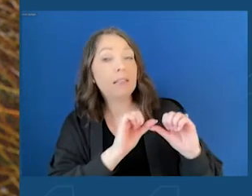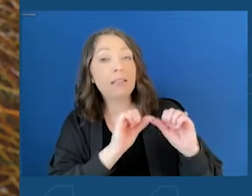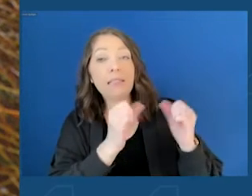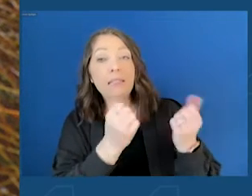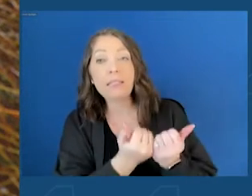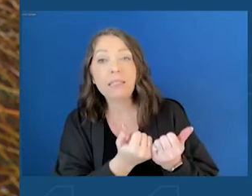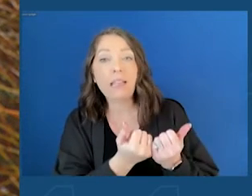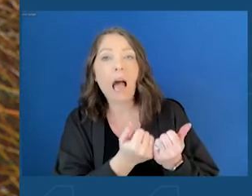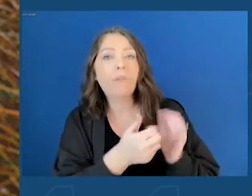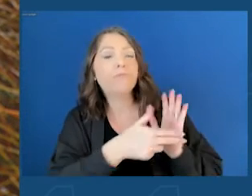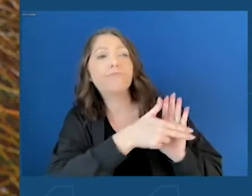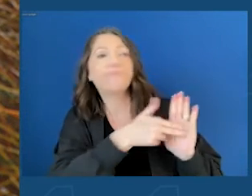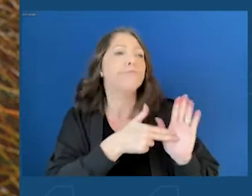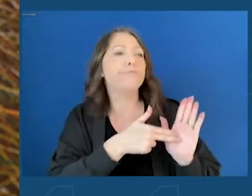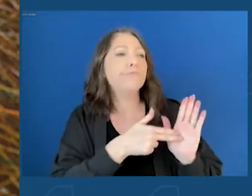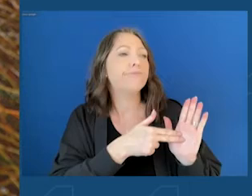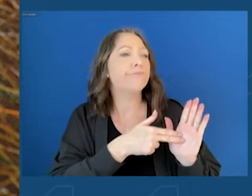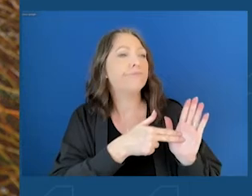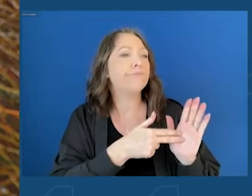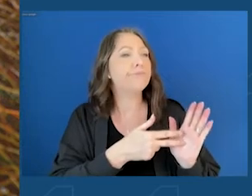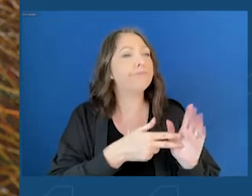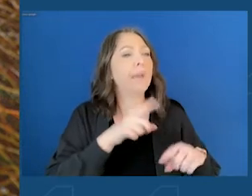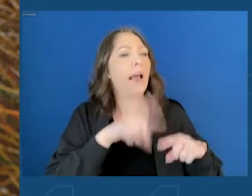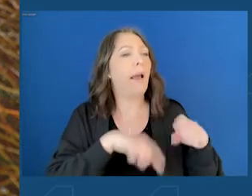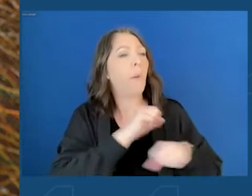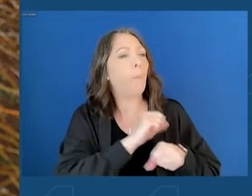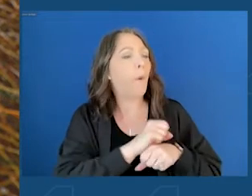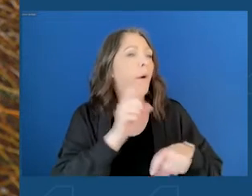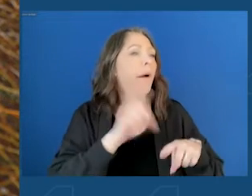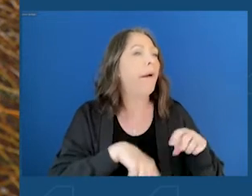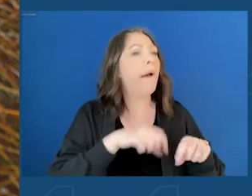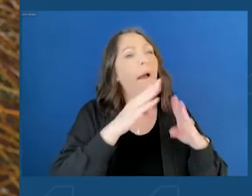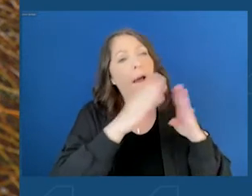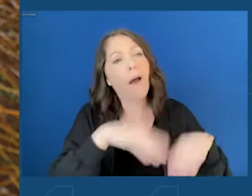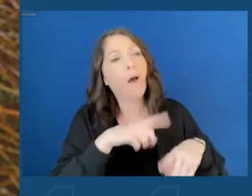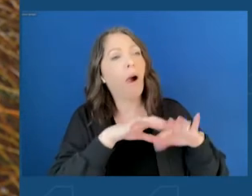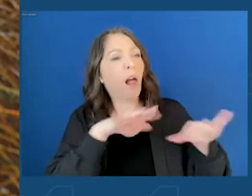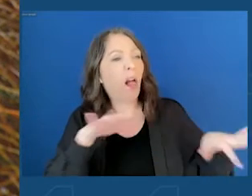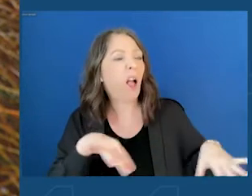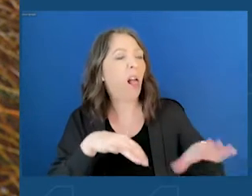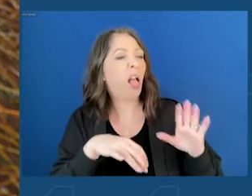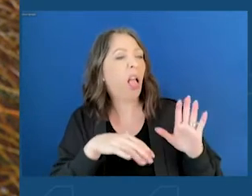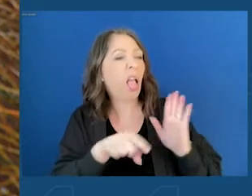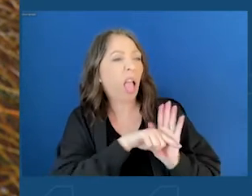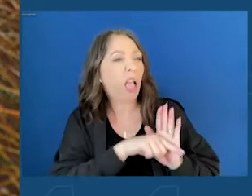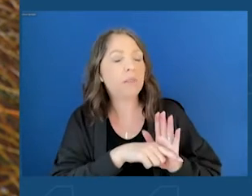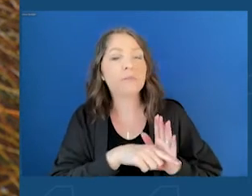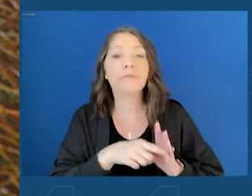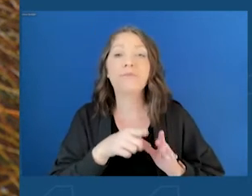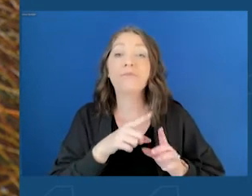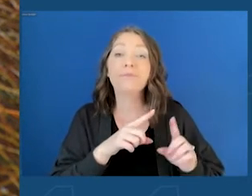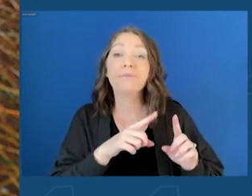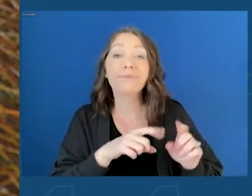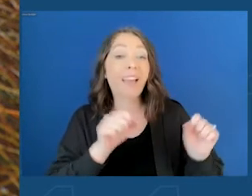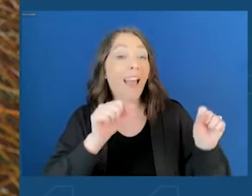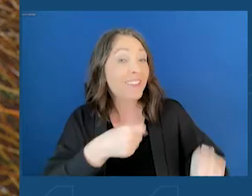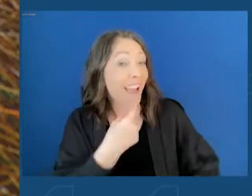me irredeemable, what she can say is that Clean Slate is on the